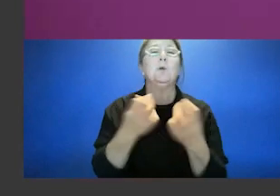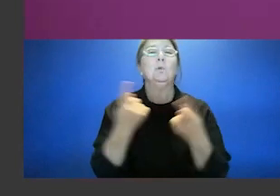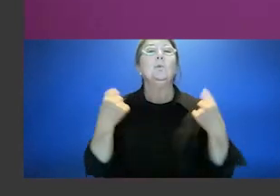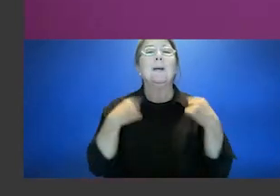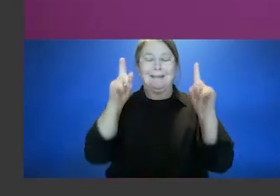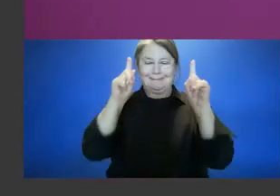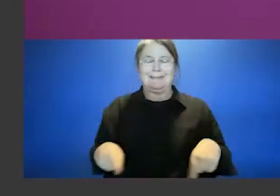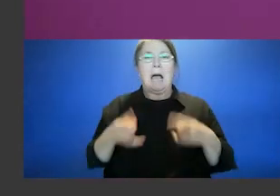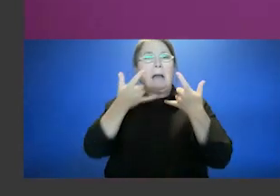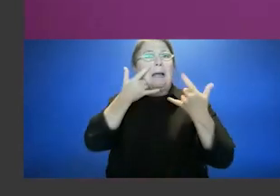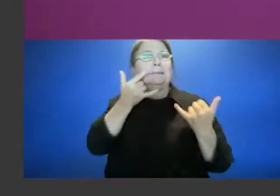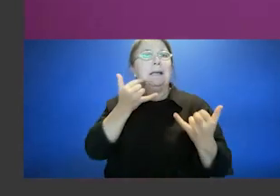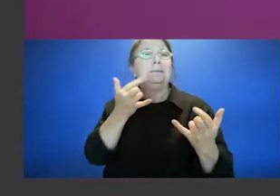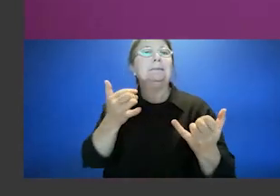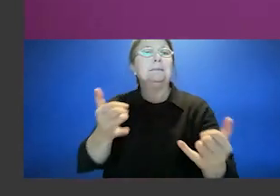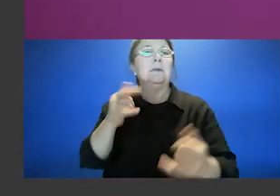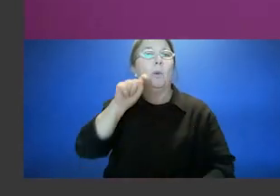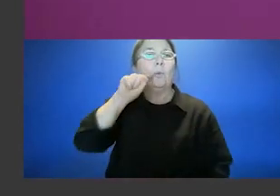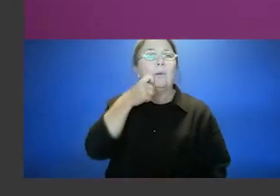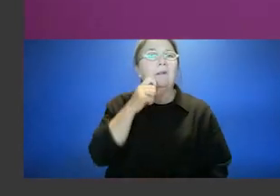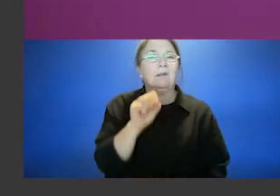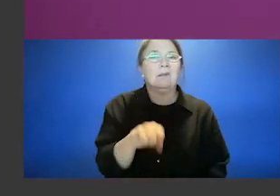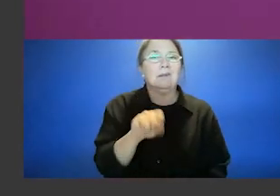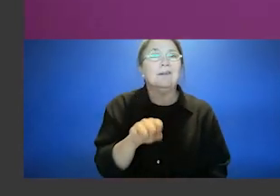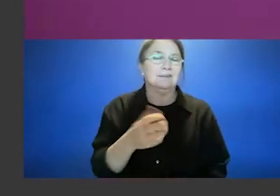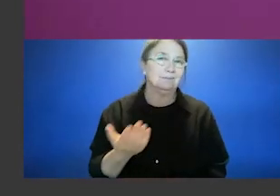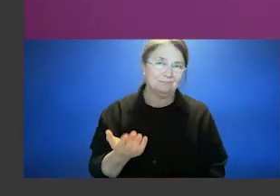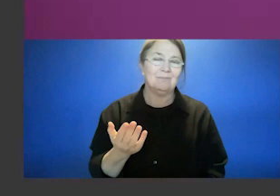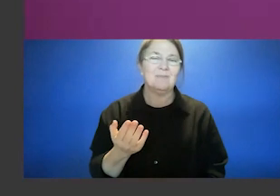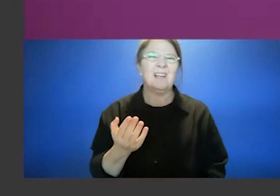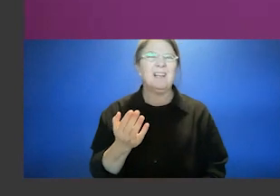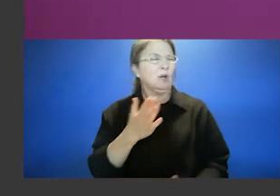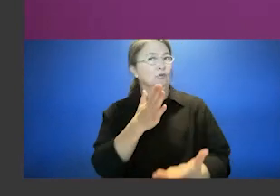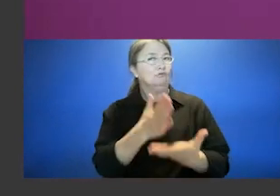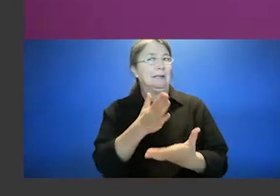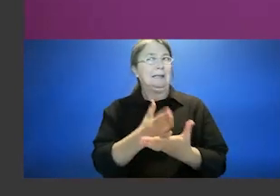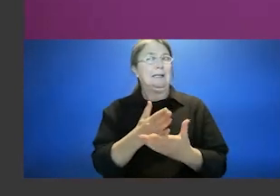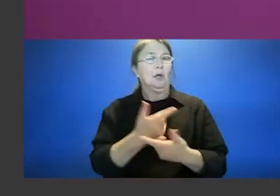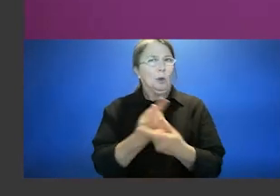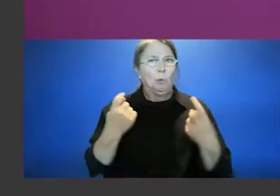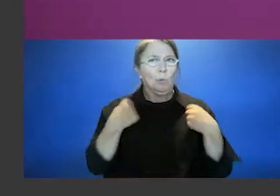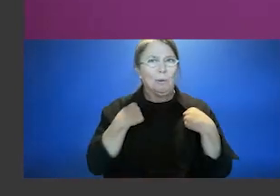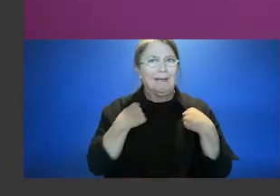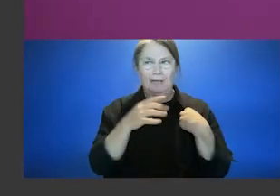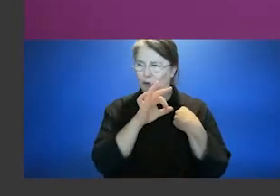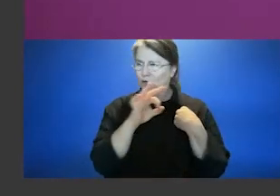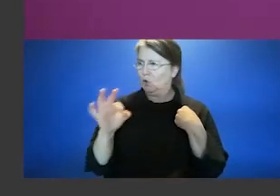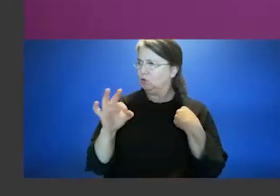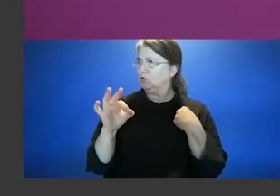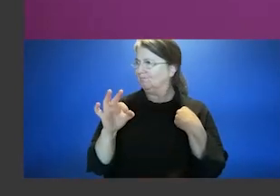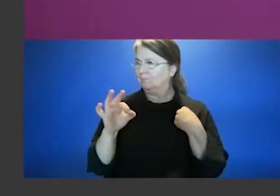complaint based on the information available to us. And so we wouldn't be conducting